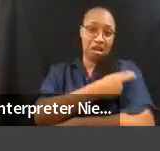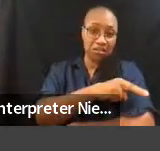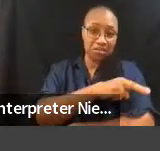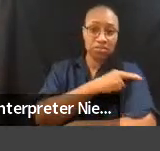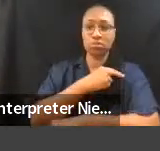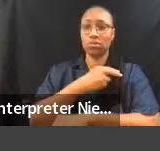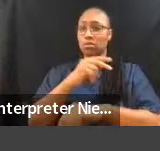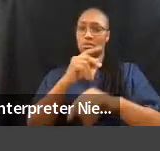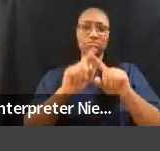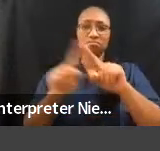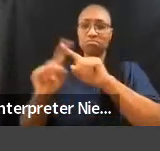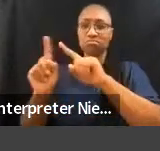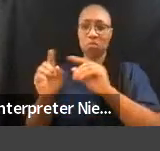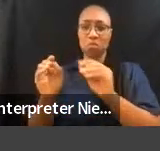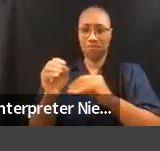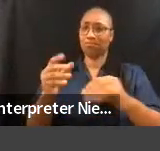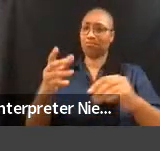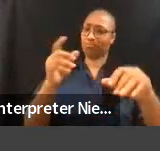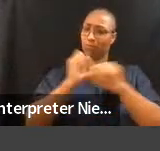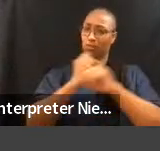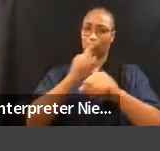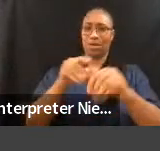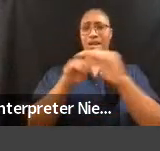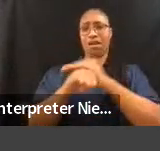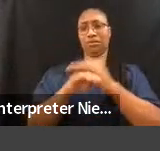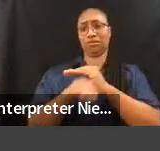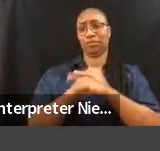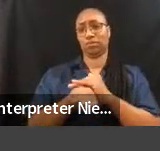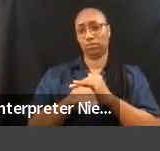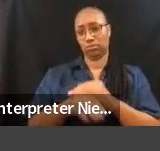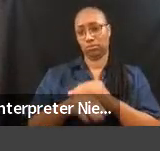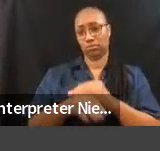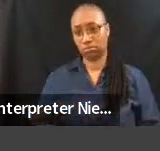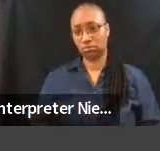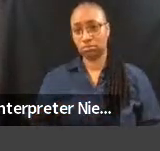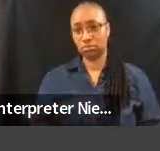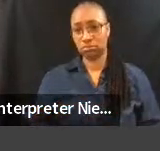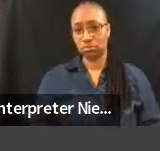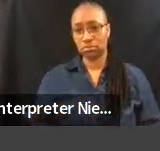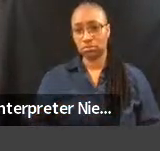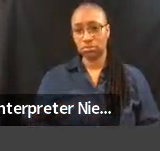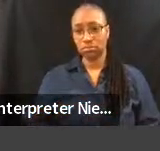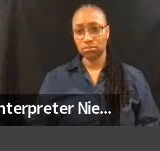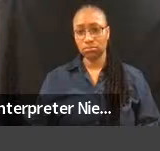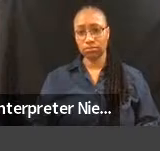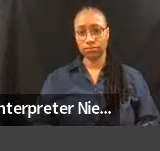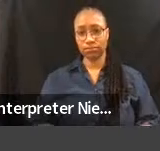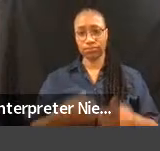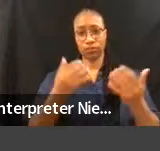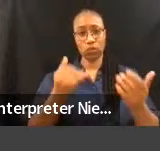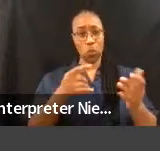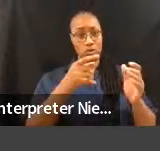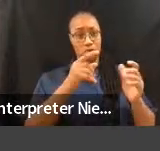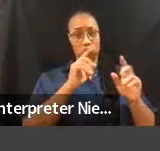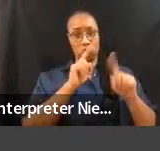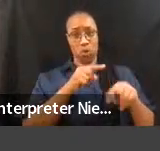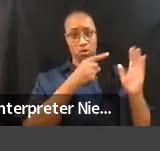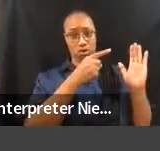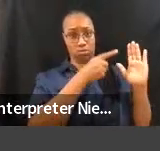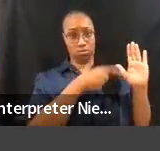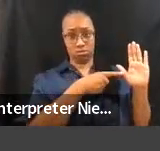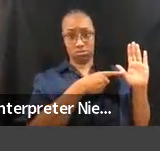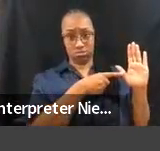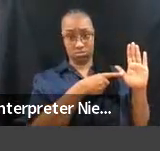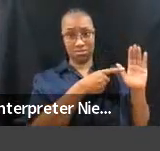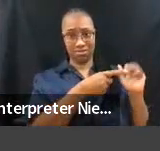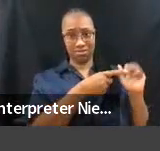The impetus for the report was studies such as this, one conducted in 2016 that surveyed 25